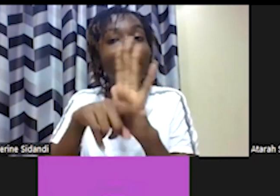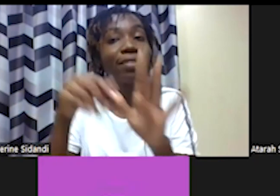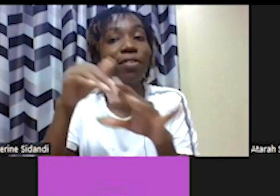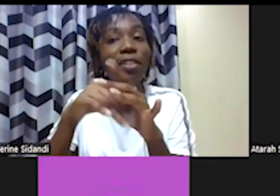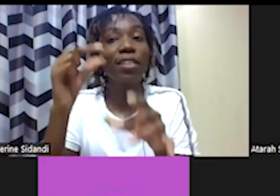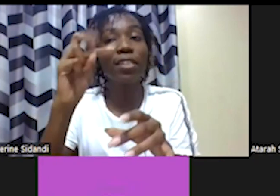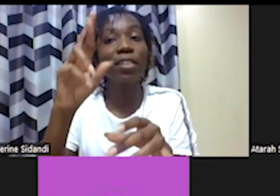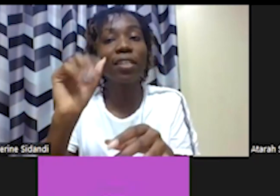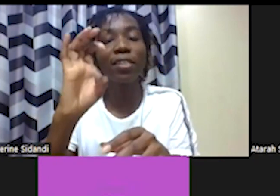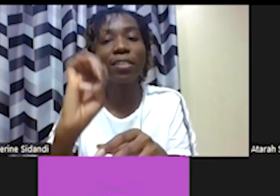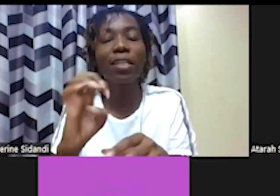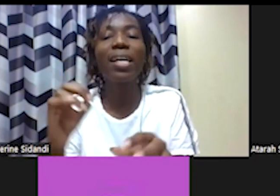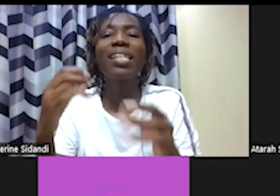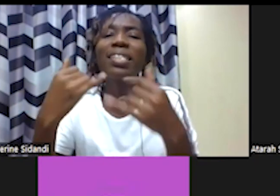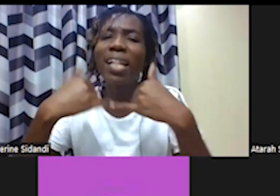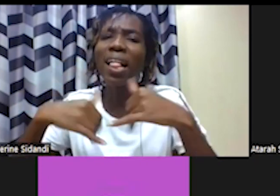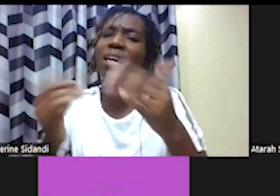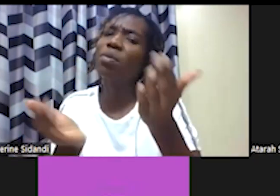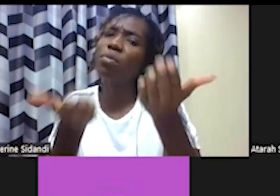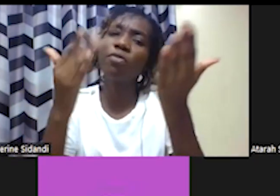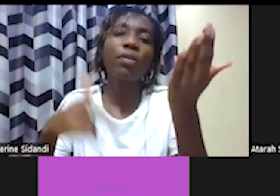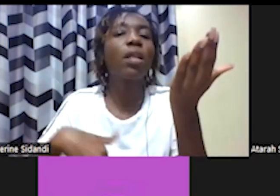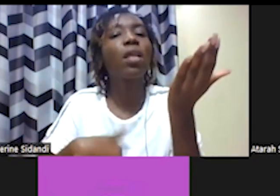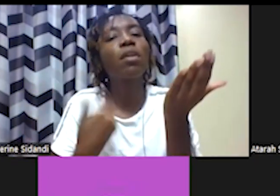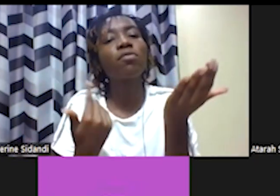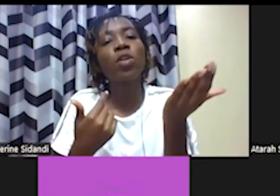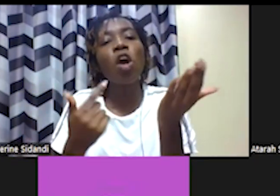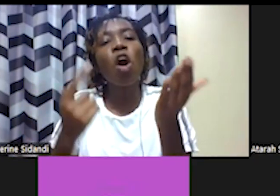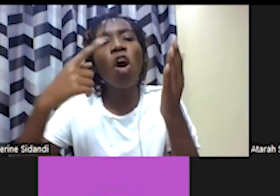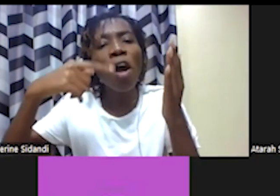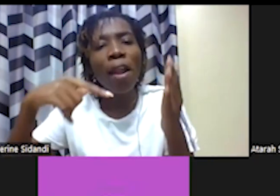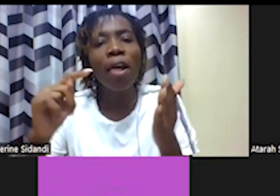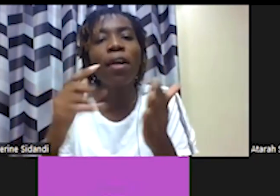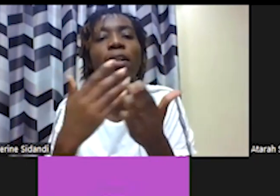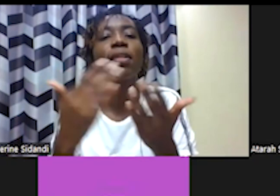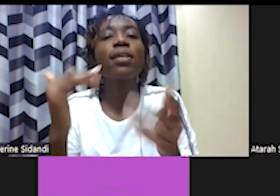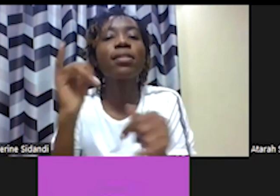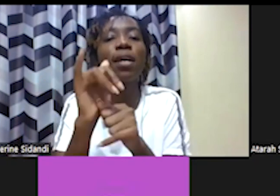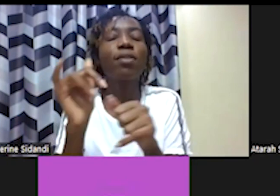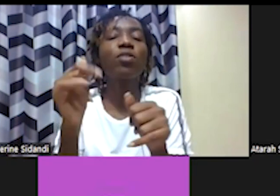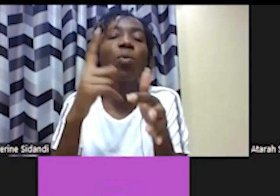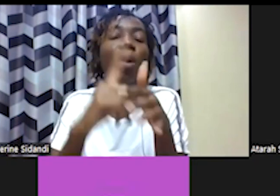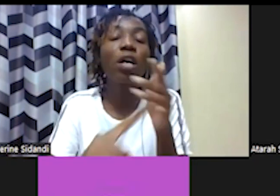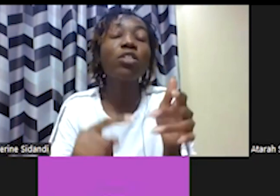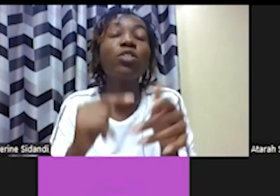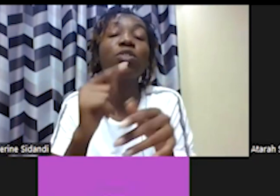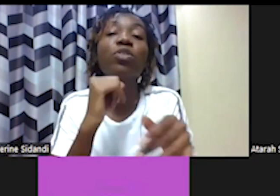to improve yourself. Correct those things I don't like about Grace,